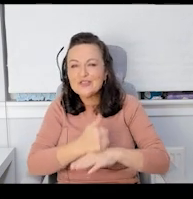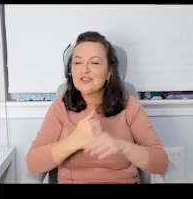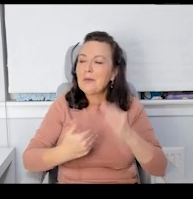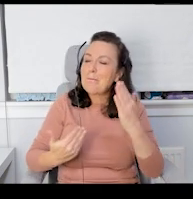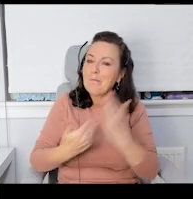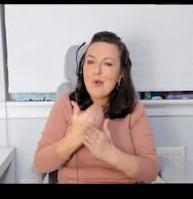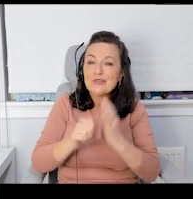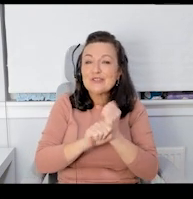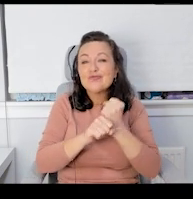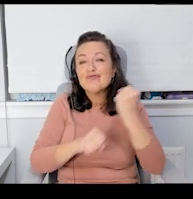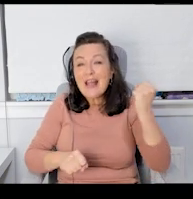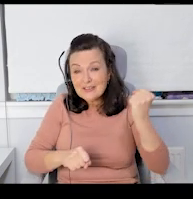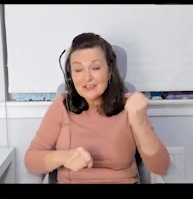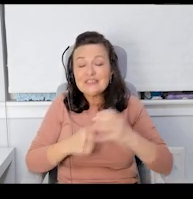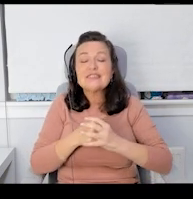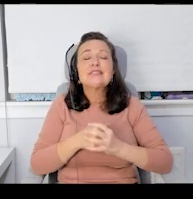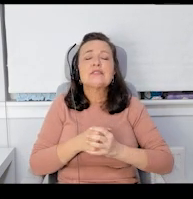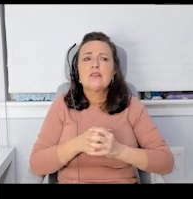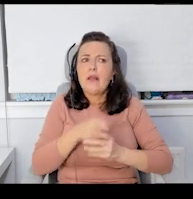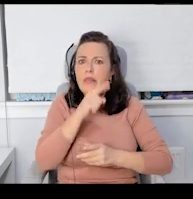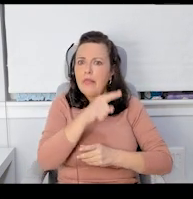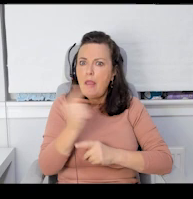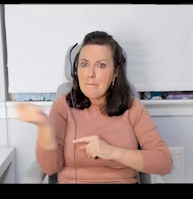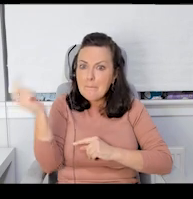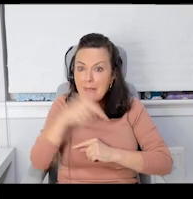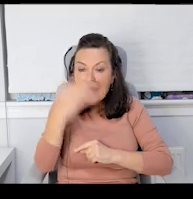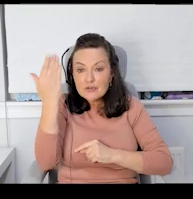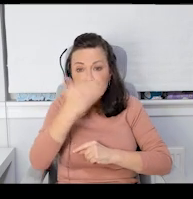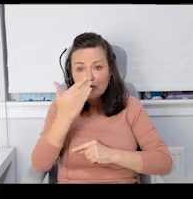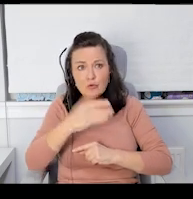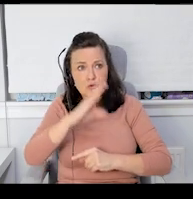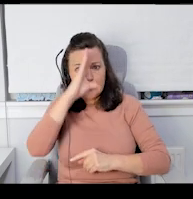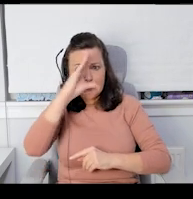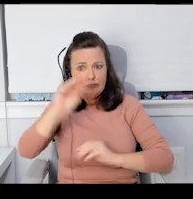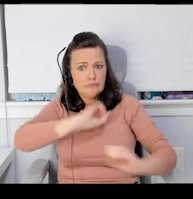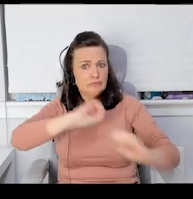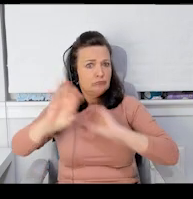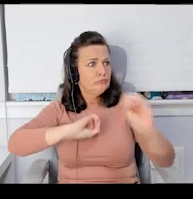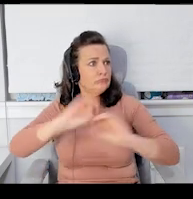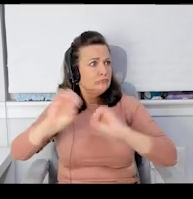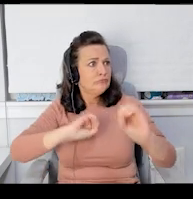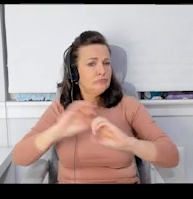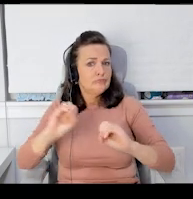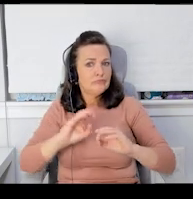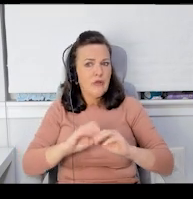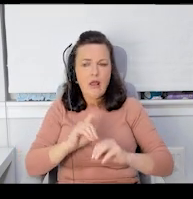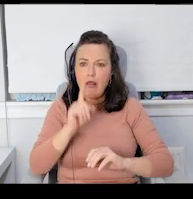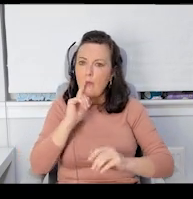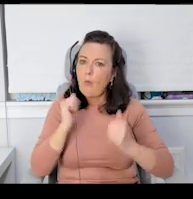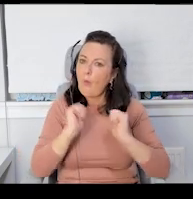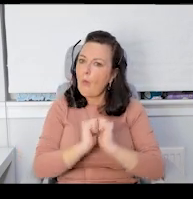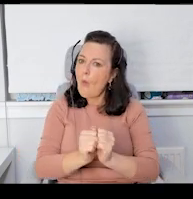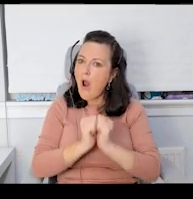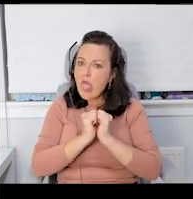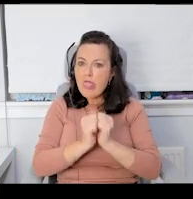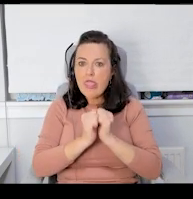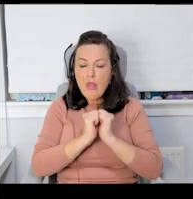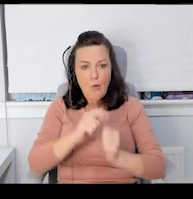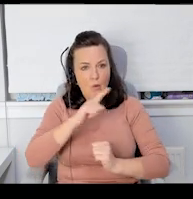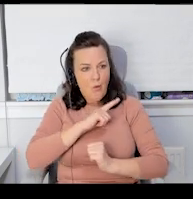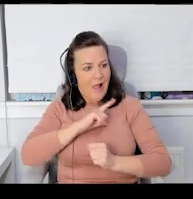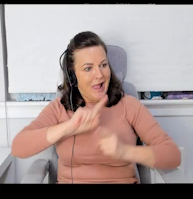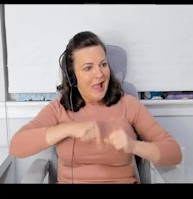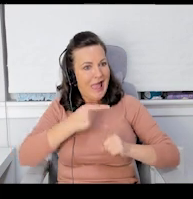which 50% are previous Bathgate Academy pupils. So things like that, in terms of that, you're leaving to do various different steps in your journey,